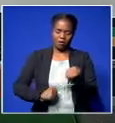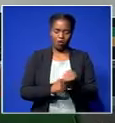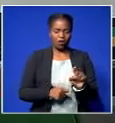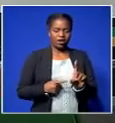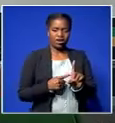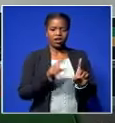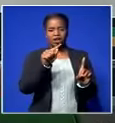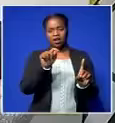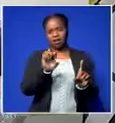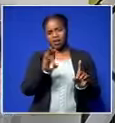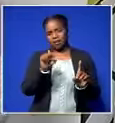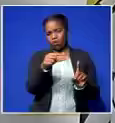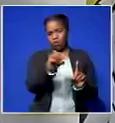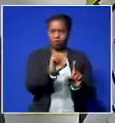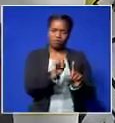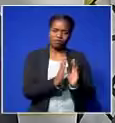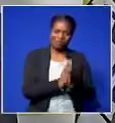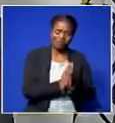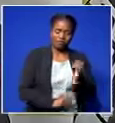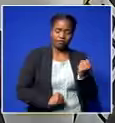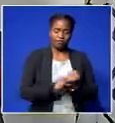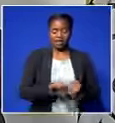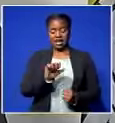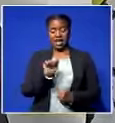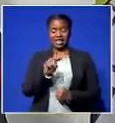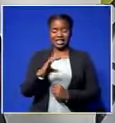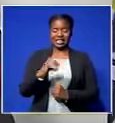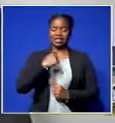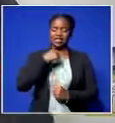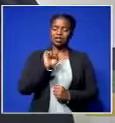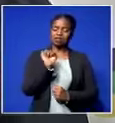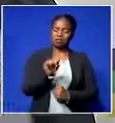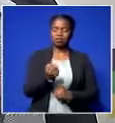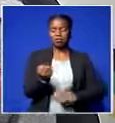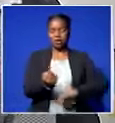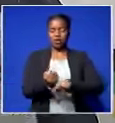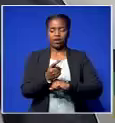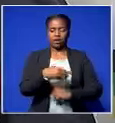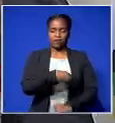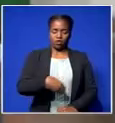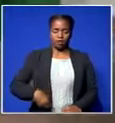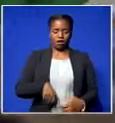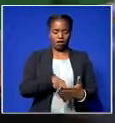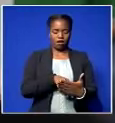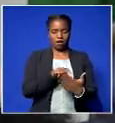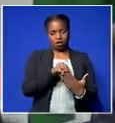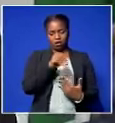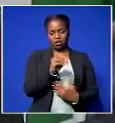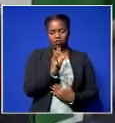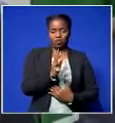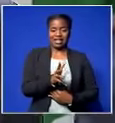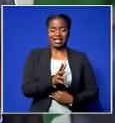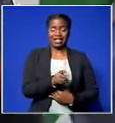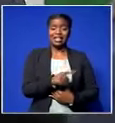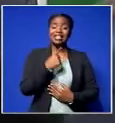he takes office. The ANC in the province has pledged its support to the Premier-elect. For Mokgoro